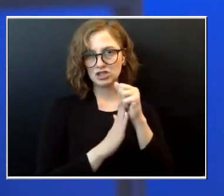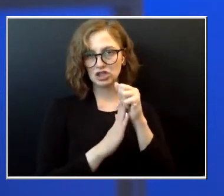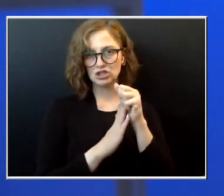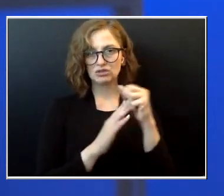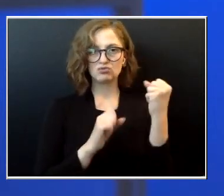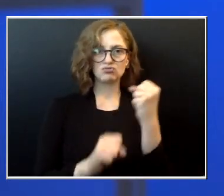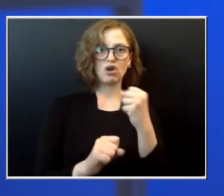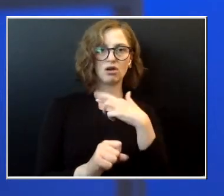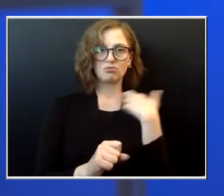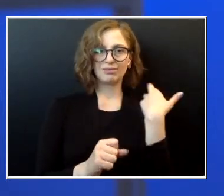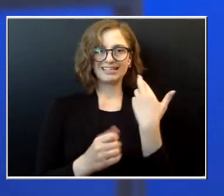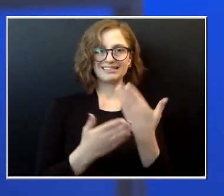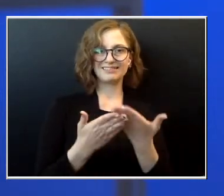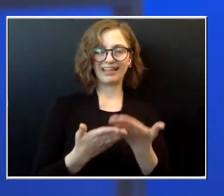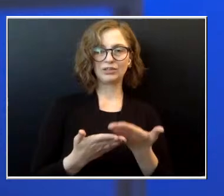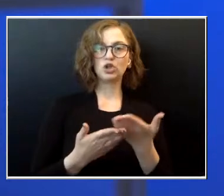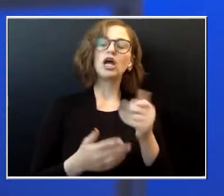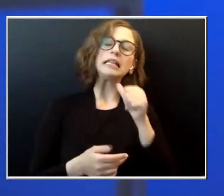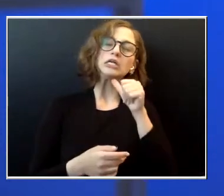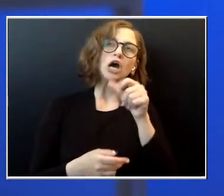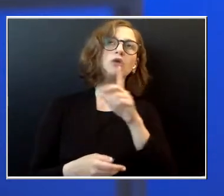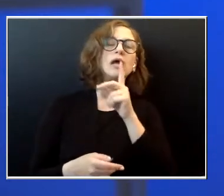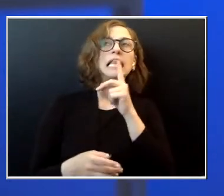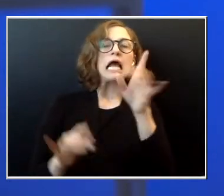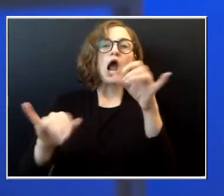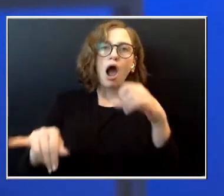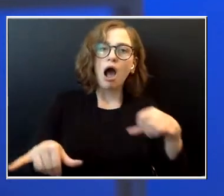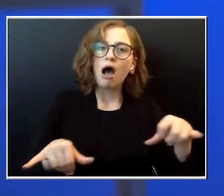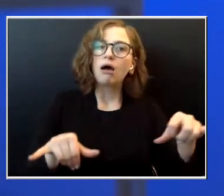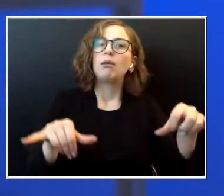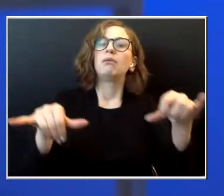not real common risk factors. Some of